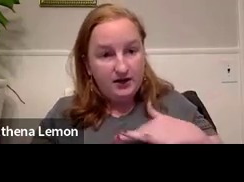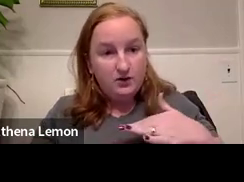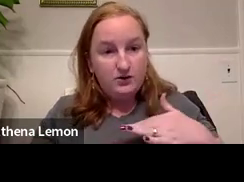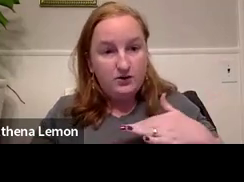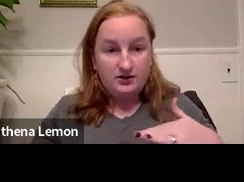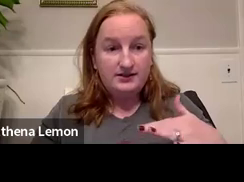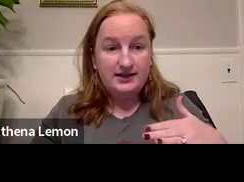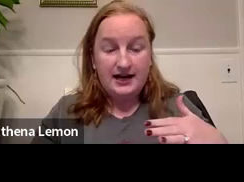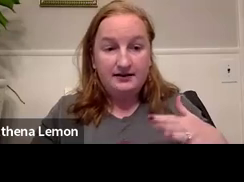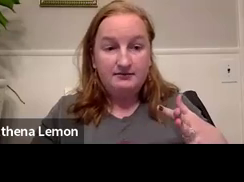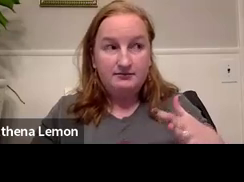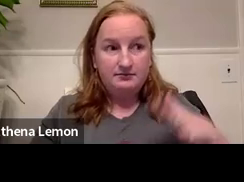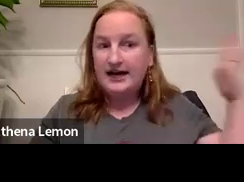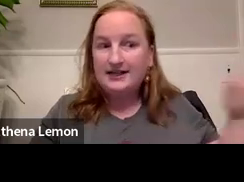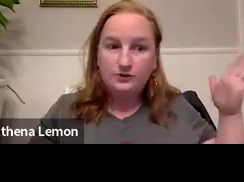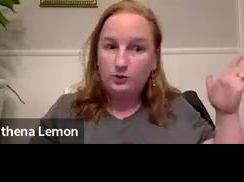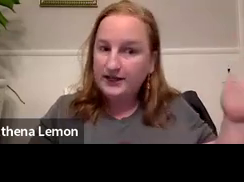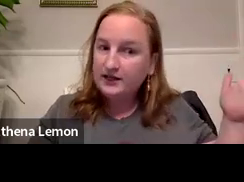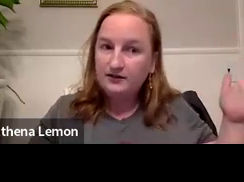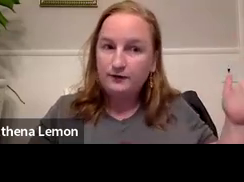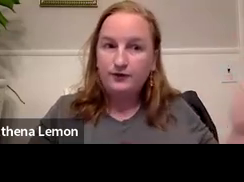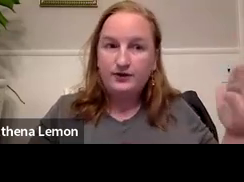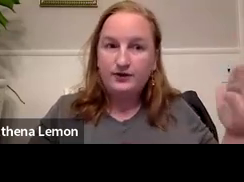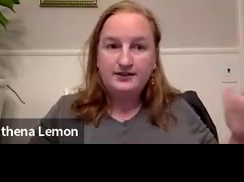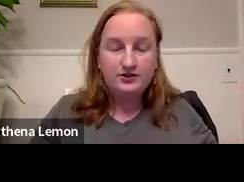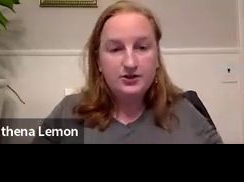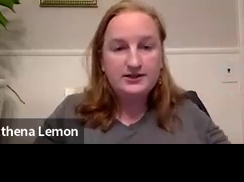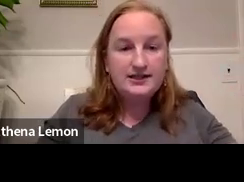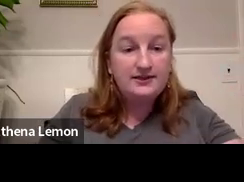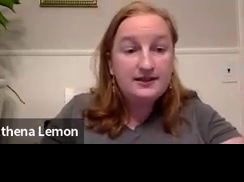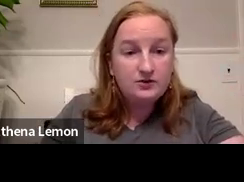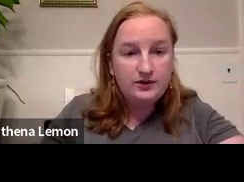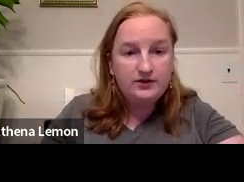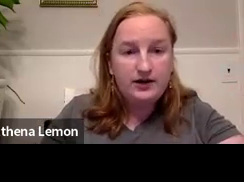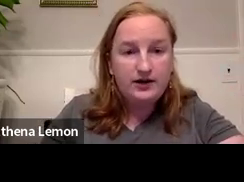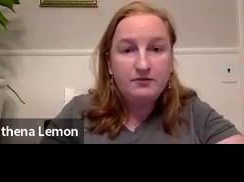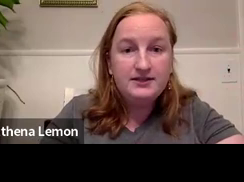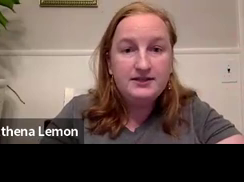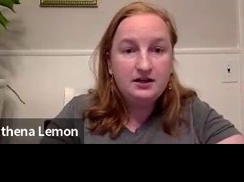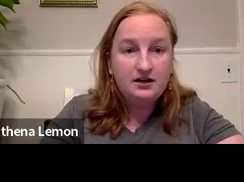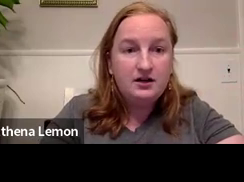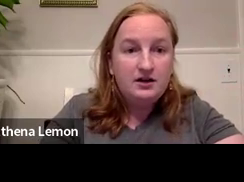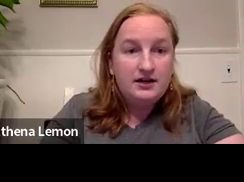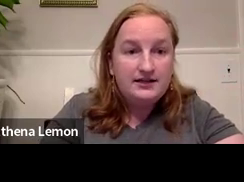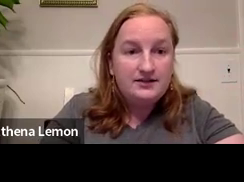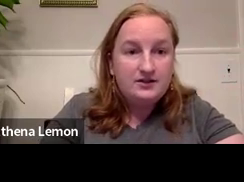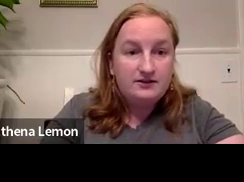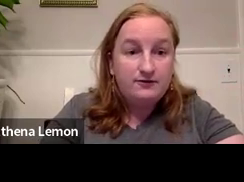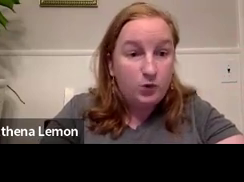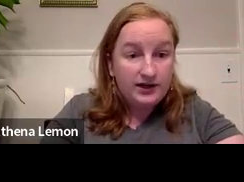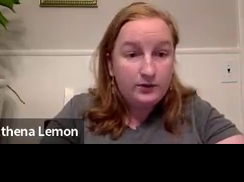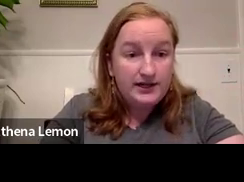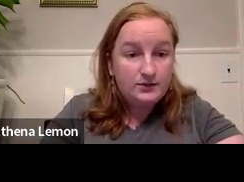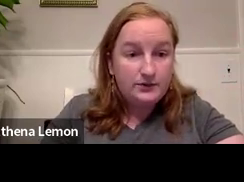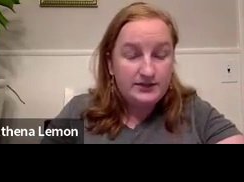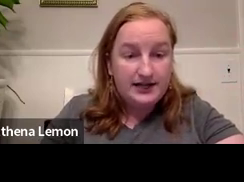that video starts at last week for this year. So you can see in this screen grab from this year, it starts